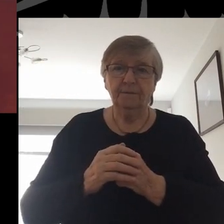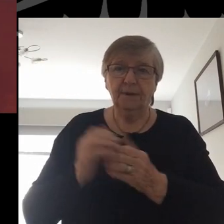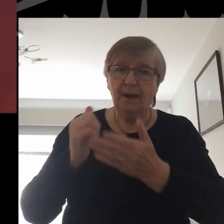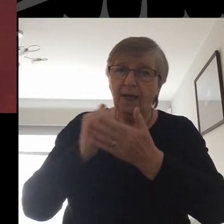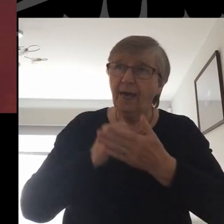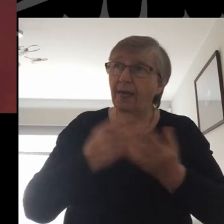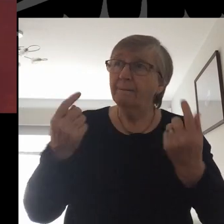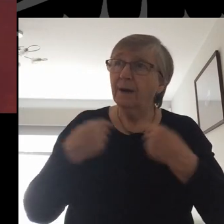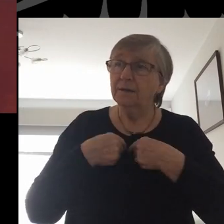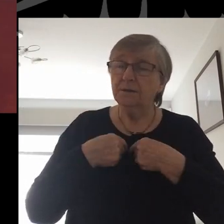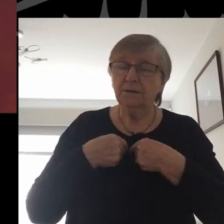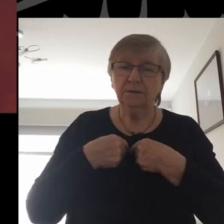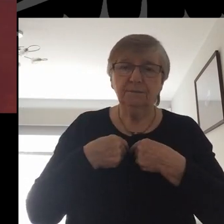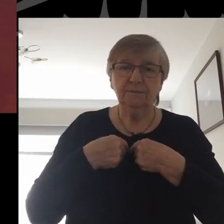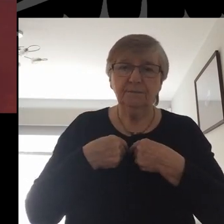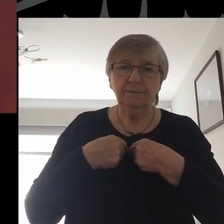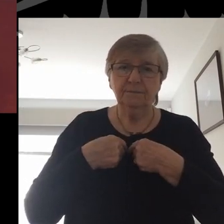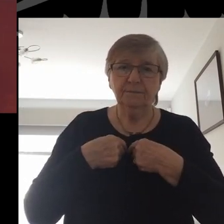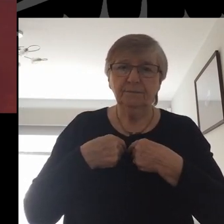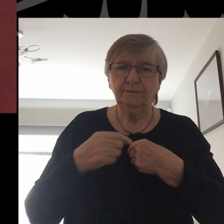And help us not to